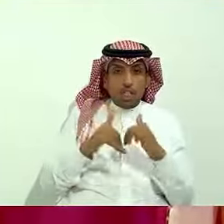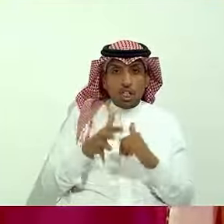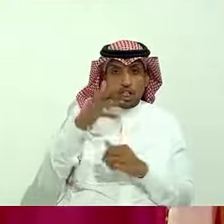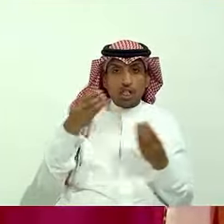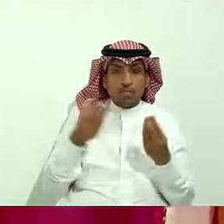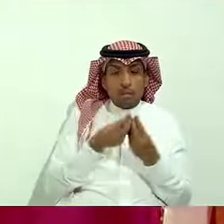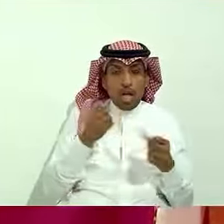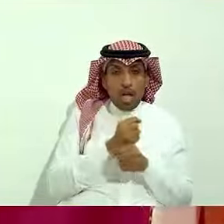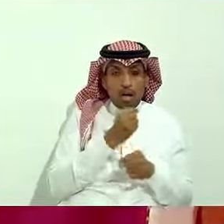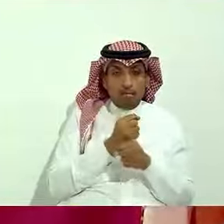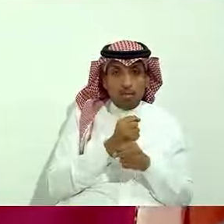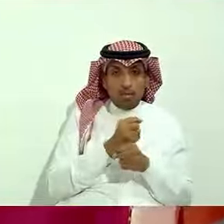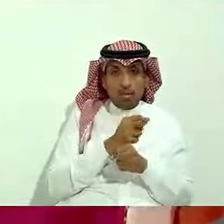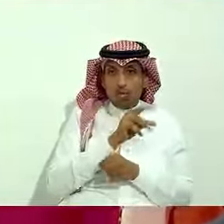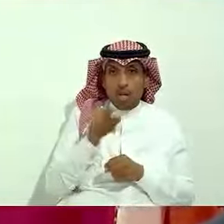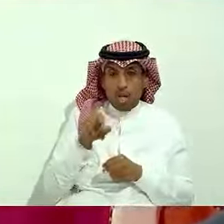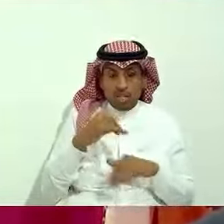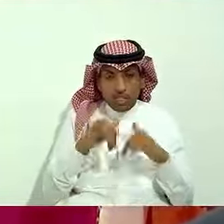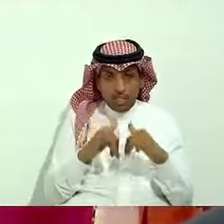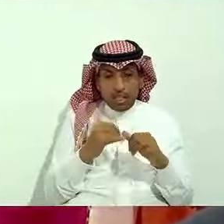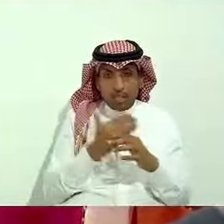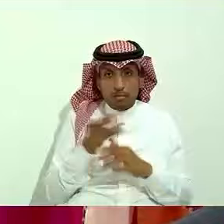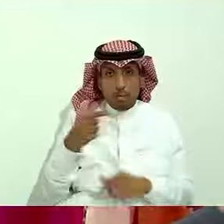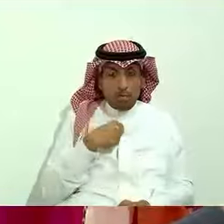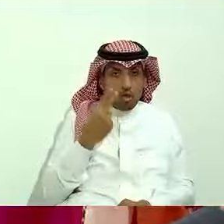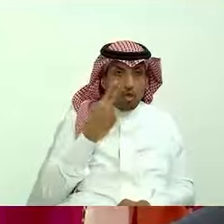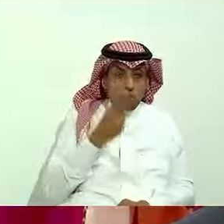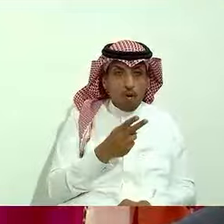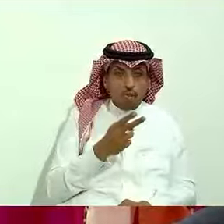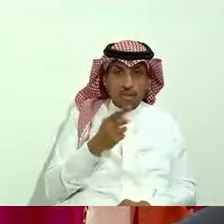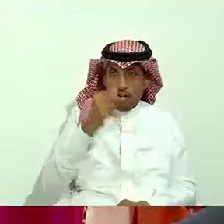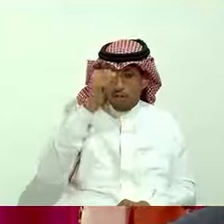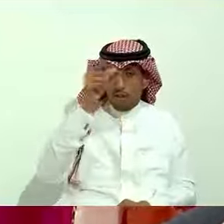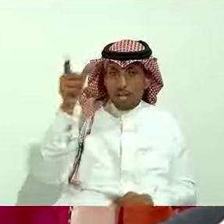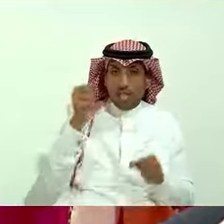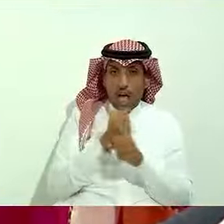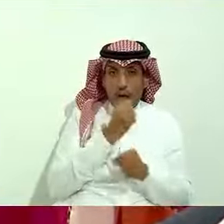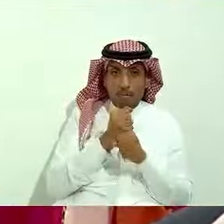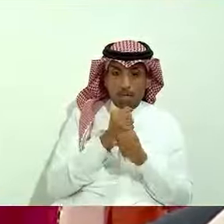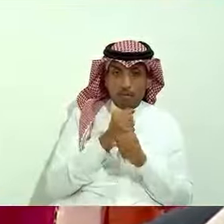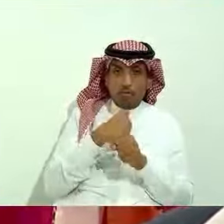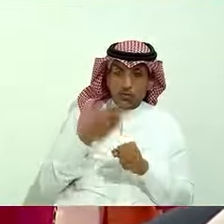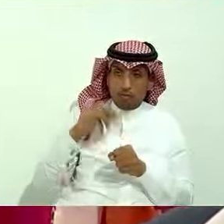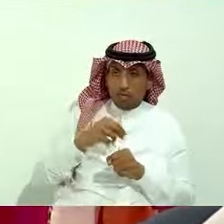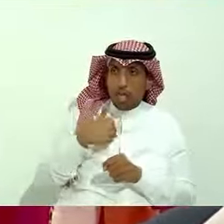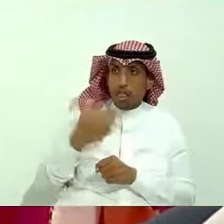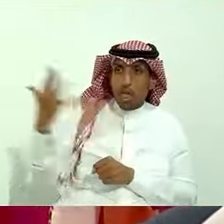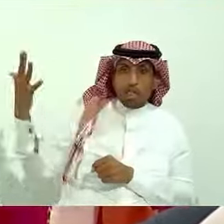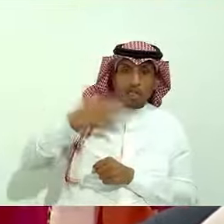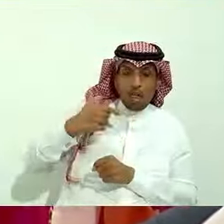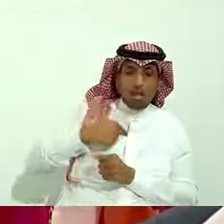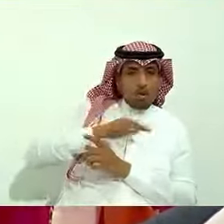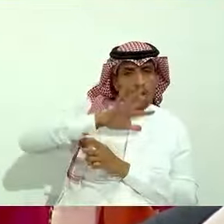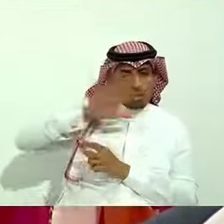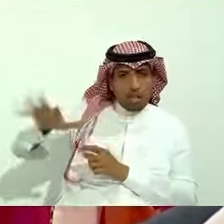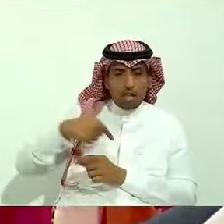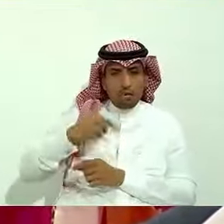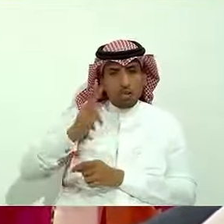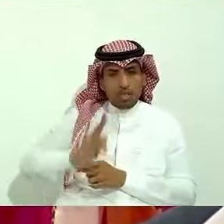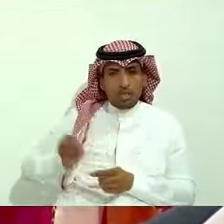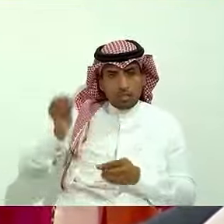embroidery and things like that, which like you said, you see that in India happening a lot. And obviously we're also influenced by that. So that's something that we're investing in a